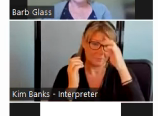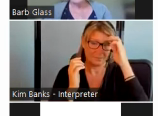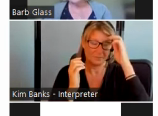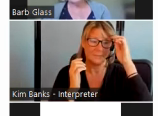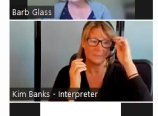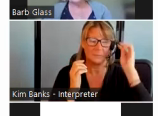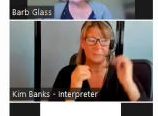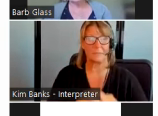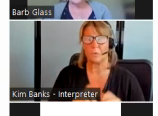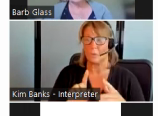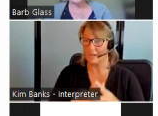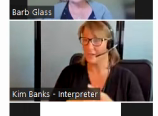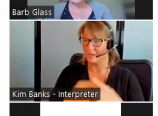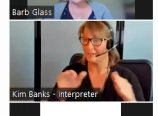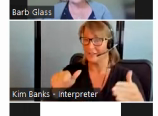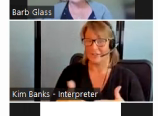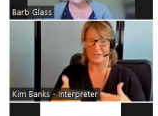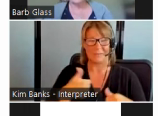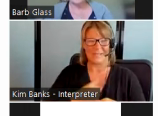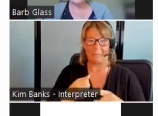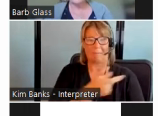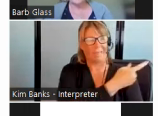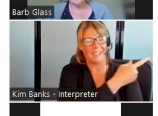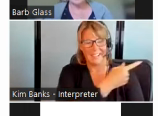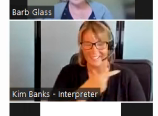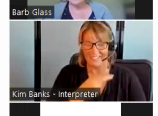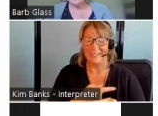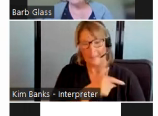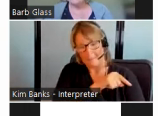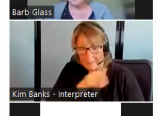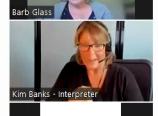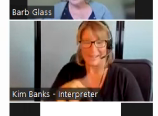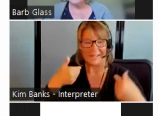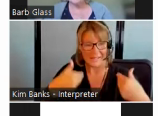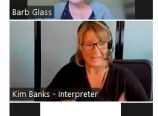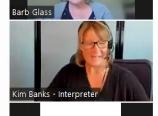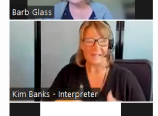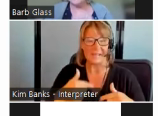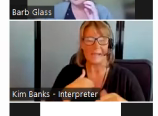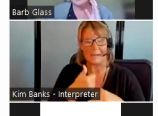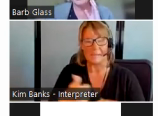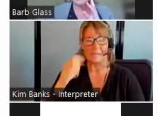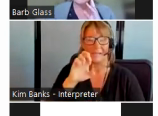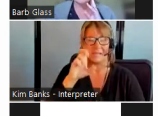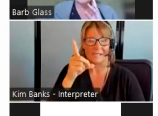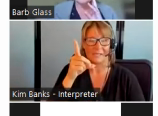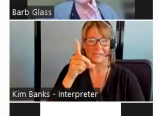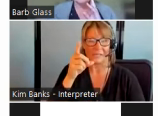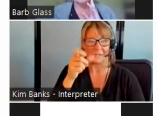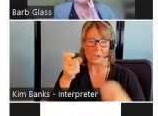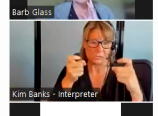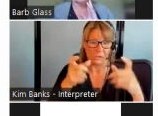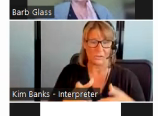So I started to introduce myself and then of course got sidetracked. I will just briefly say, I'm the executive director of the